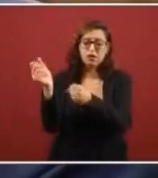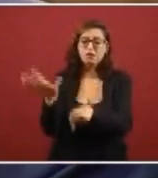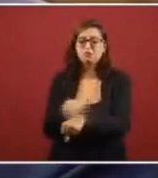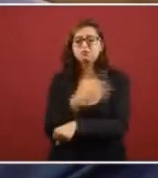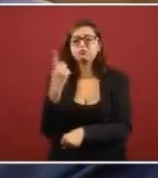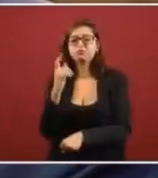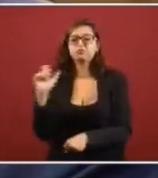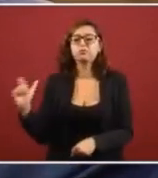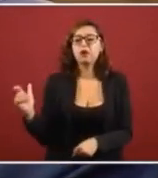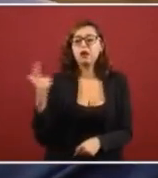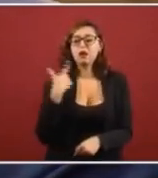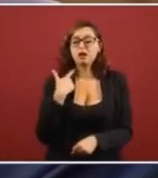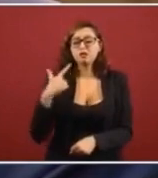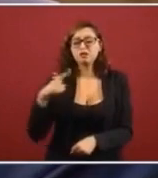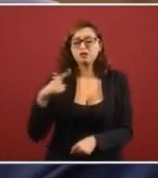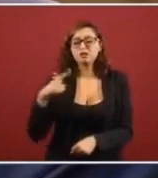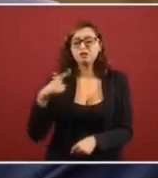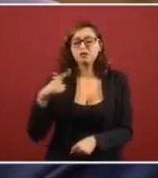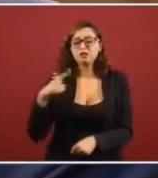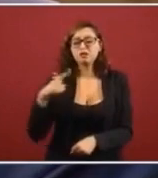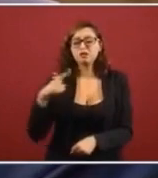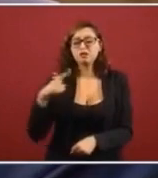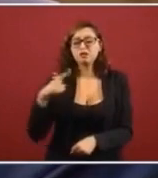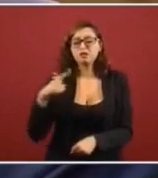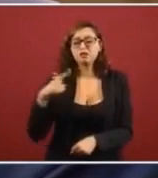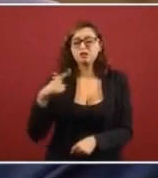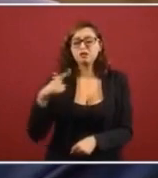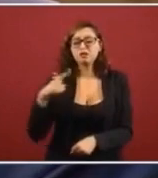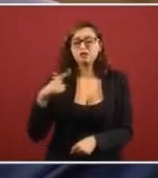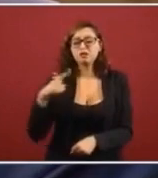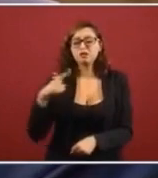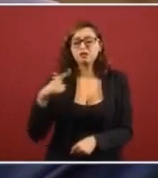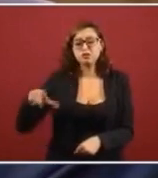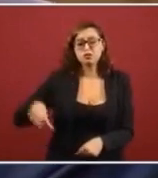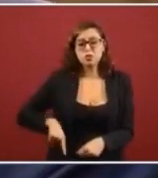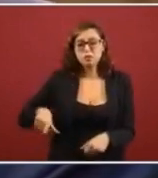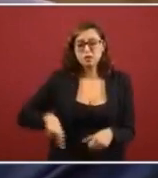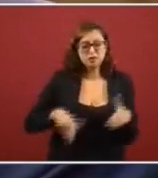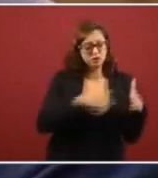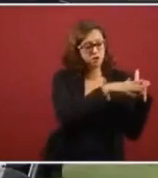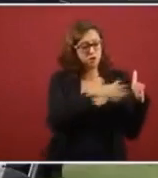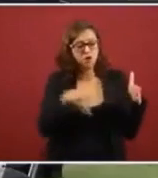to by the neoliberal politics